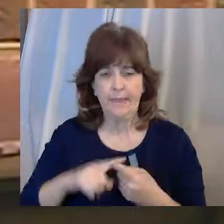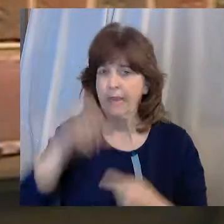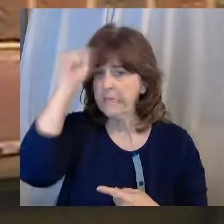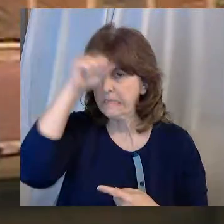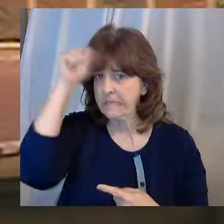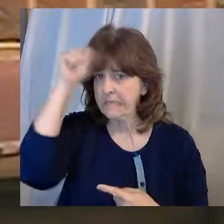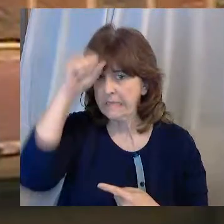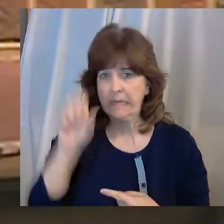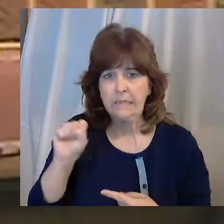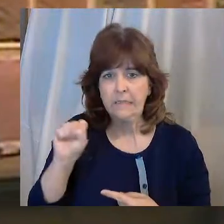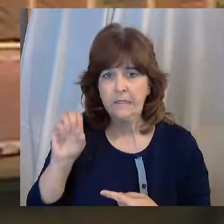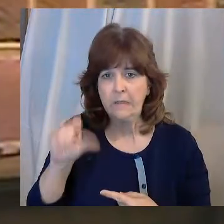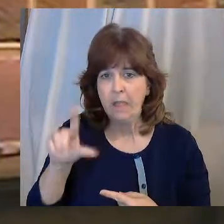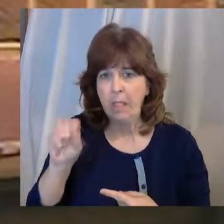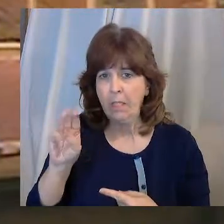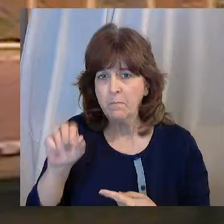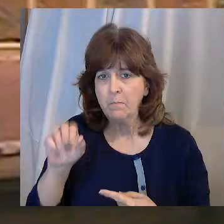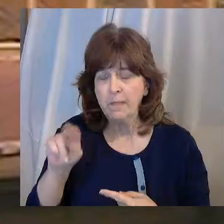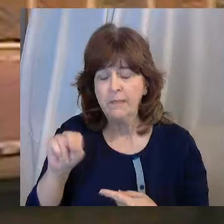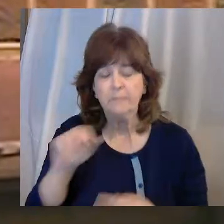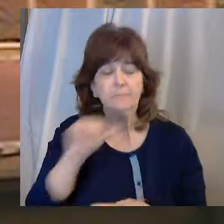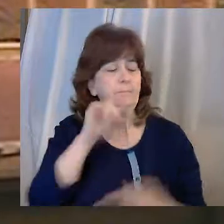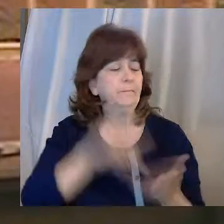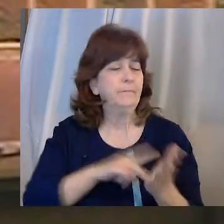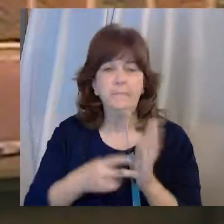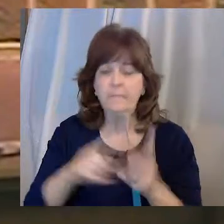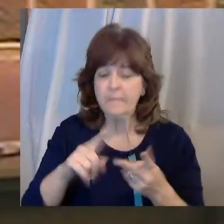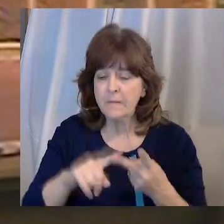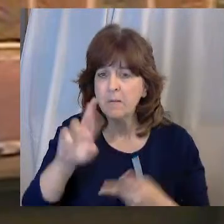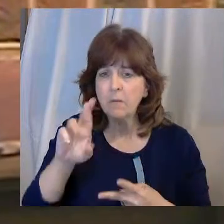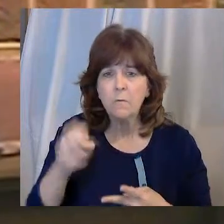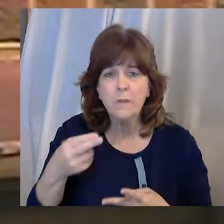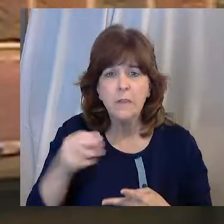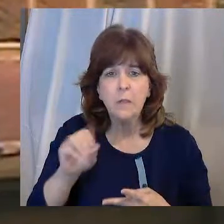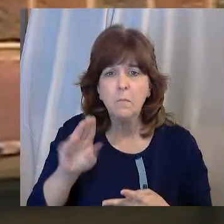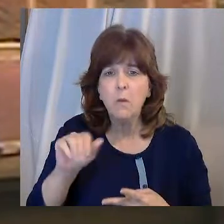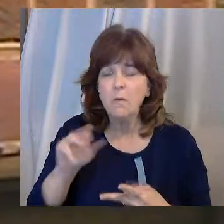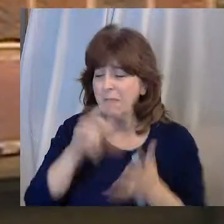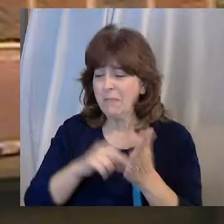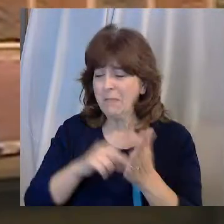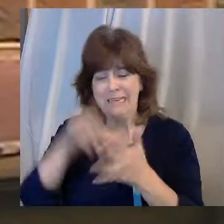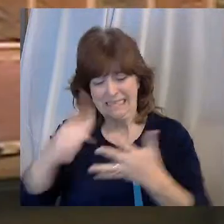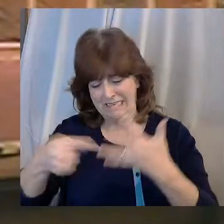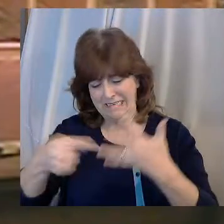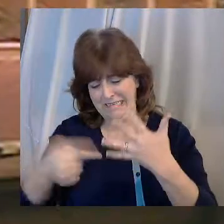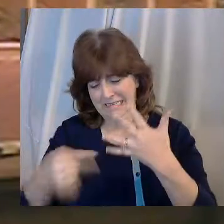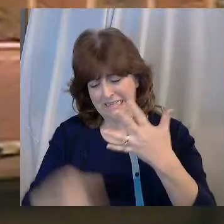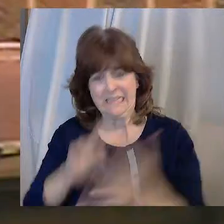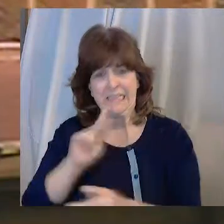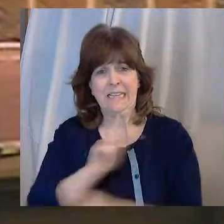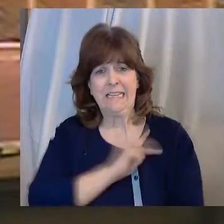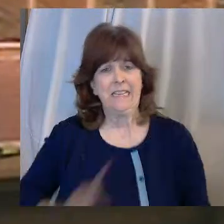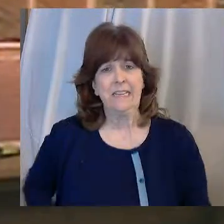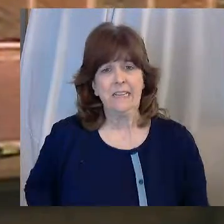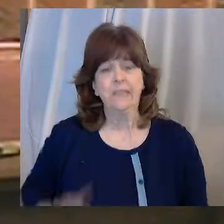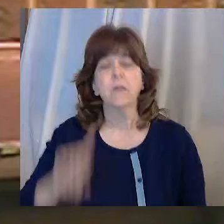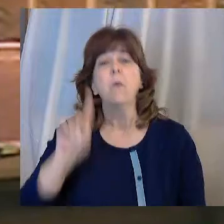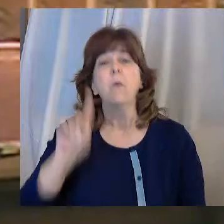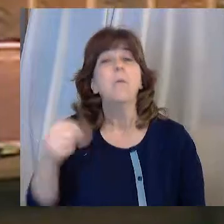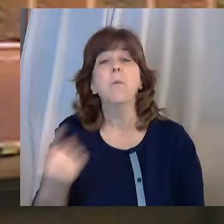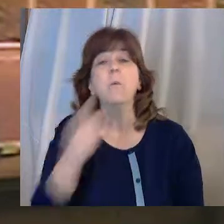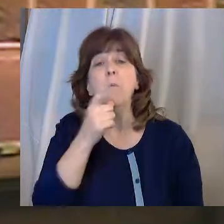in the Old Testament, but rather it was fulfilled in Jesus of Nazareth. We are citizens of that